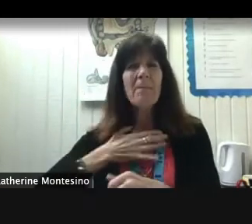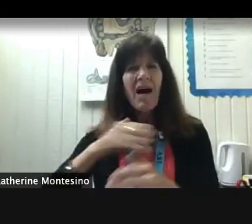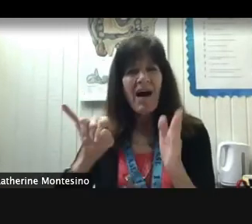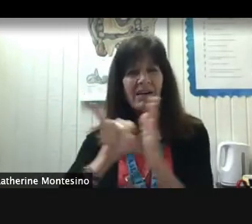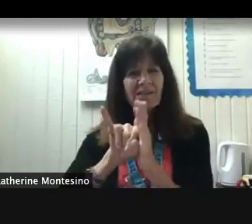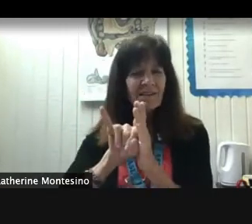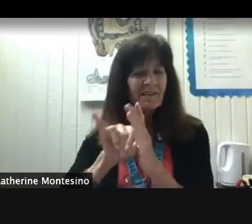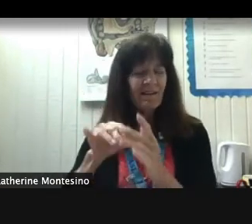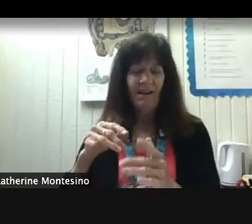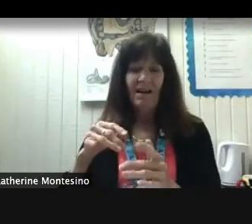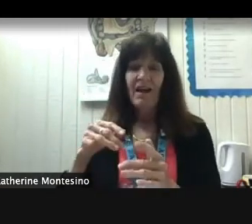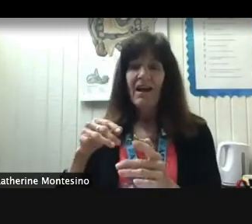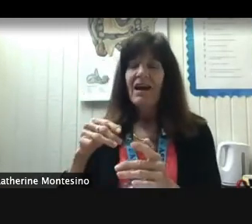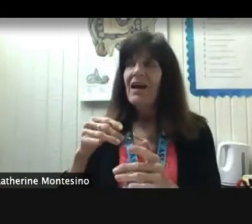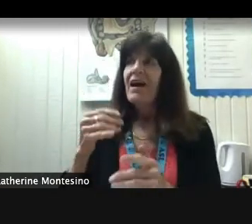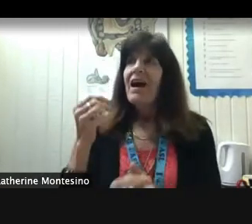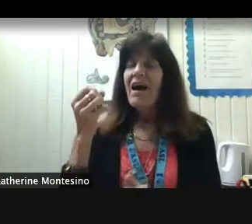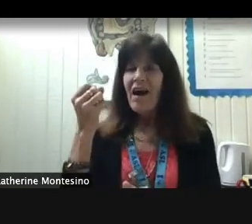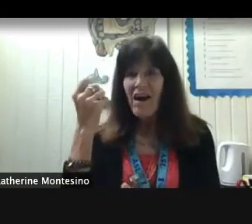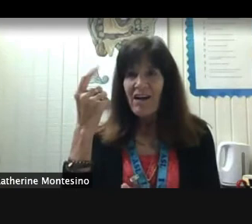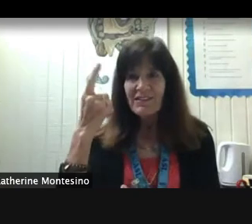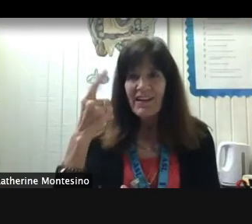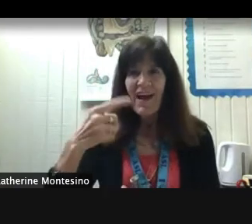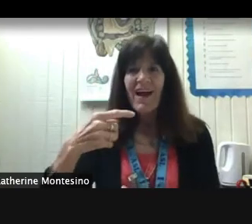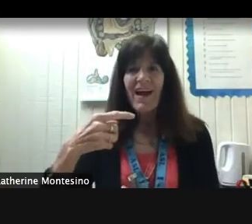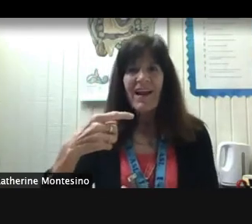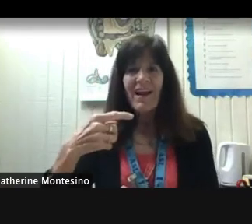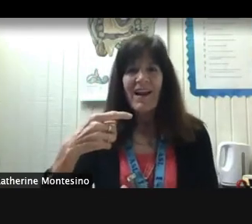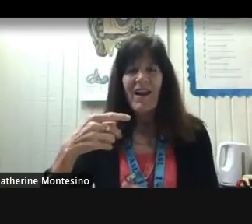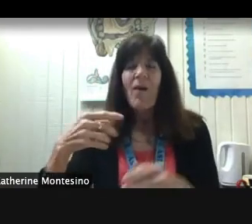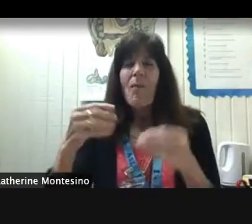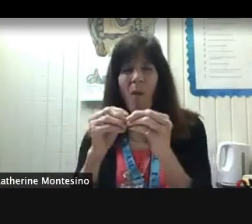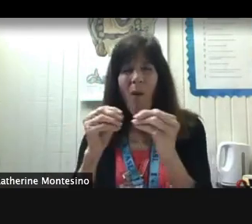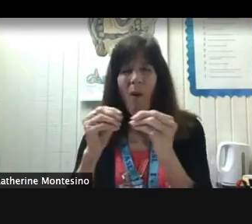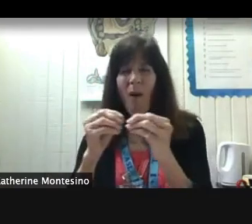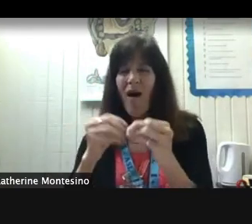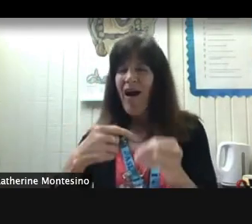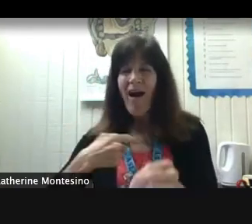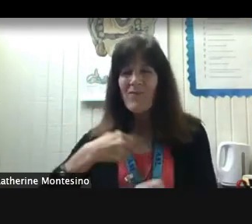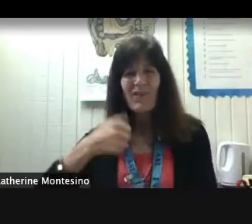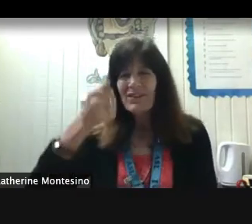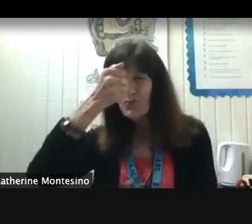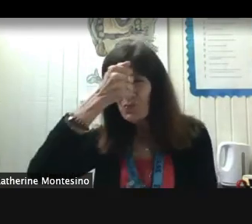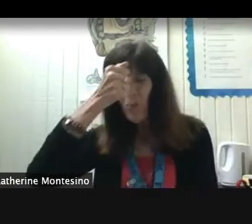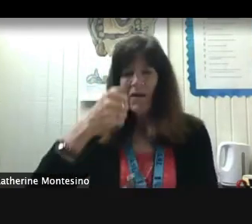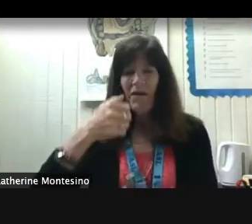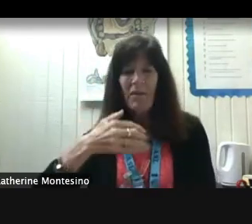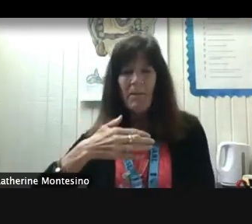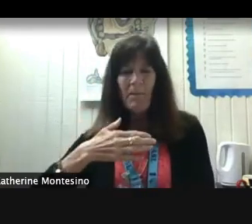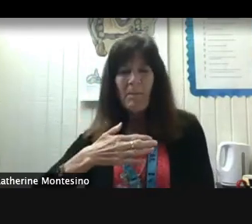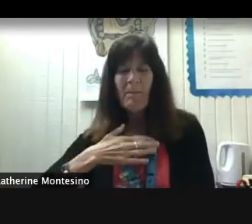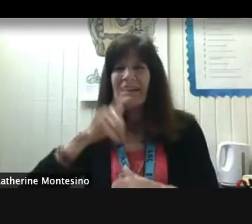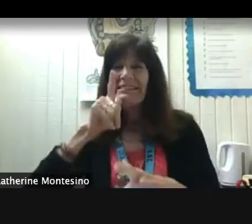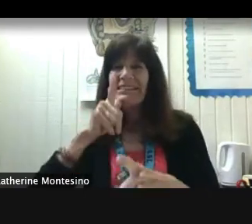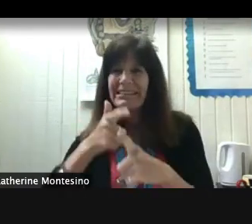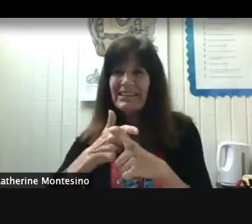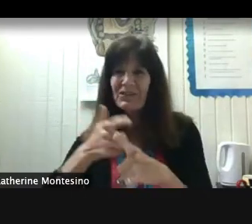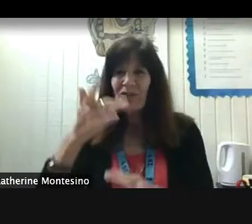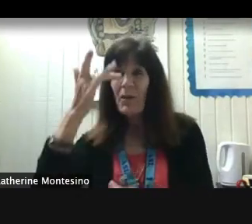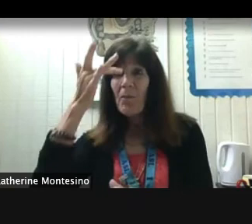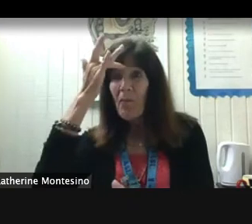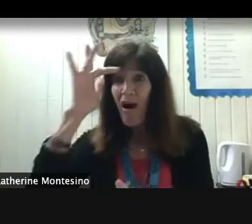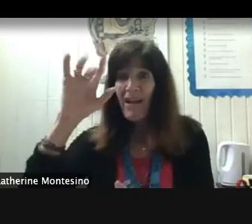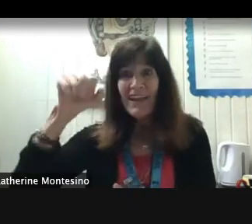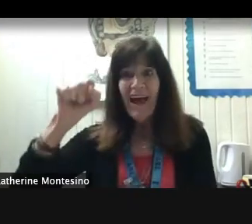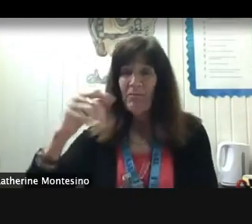don't get it. So, I started to understand my identity. I started to understand